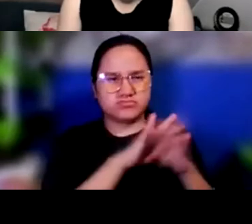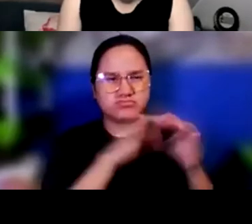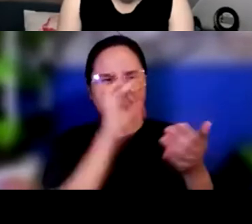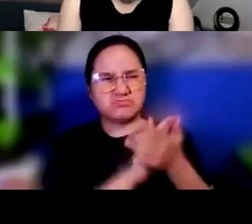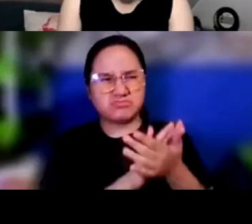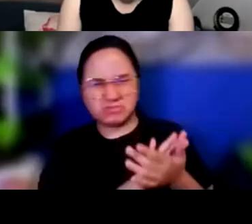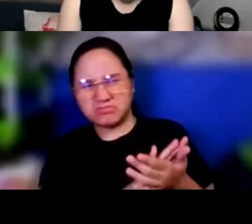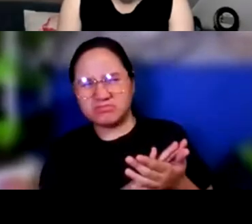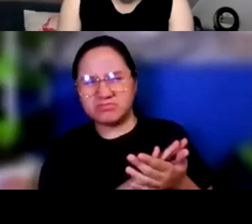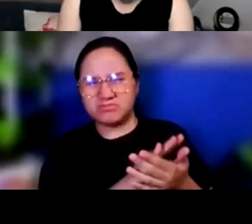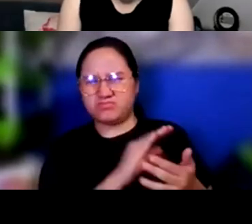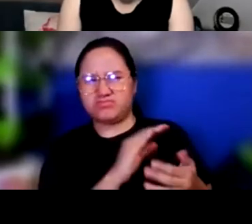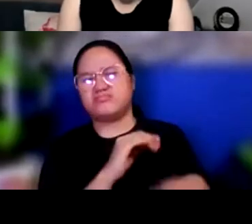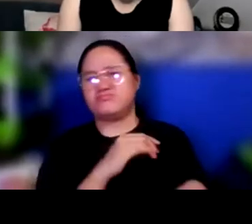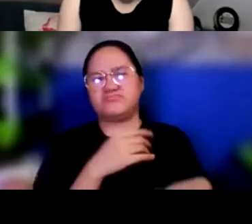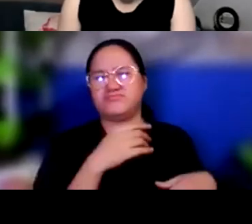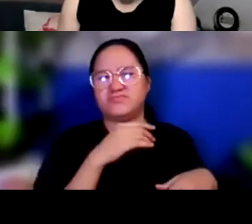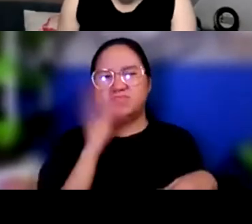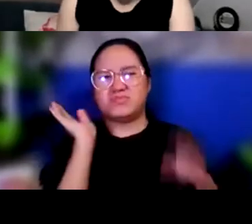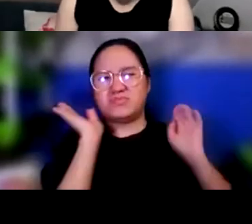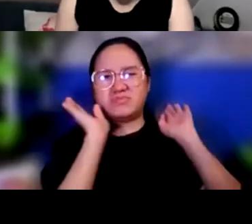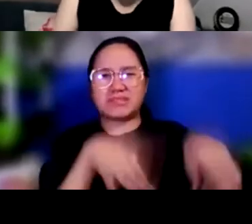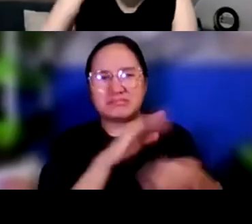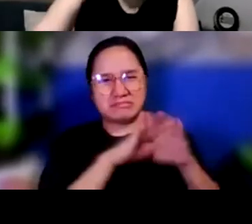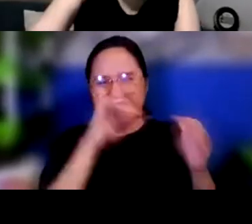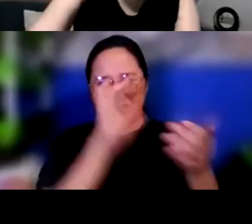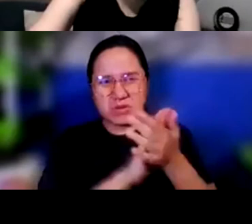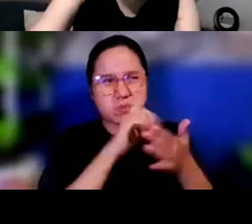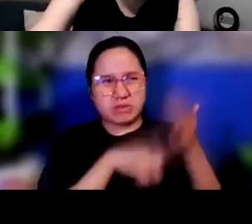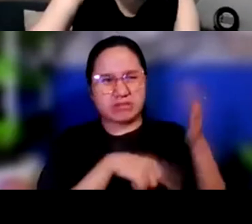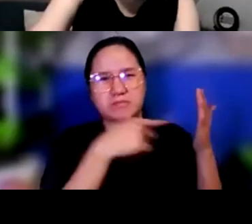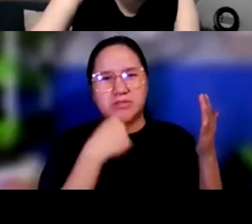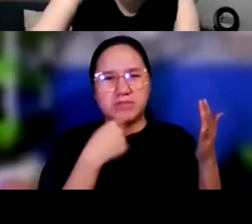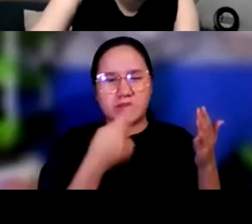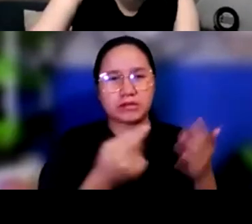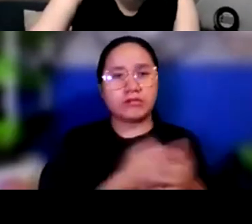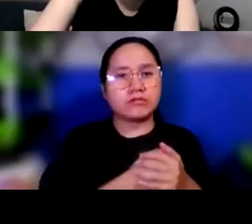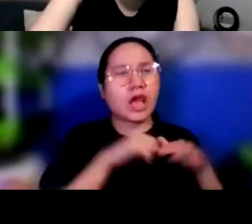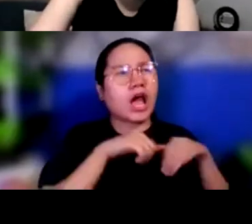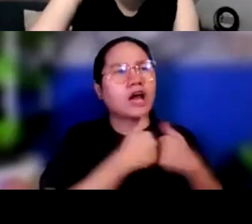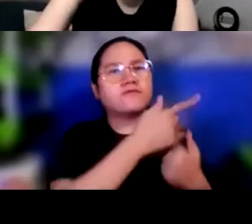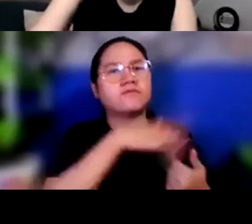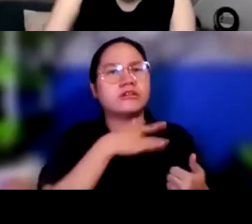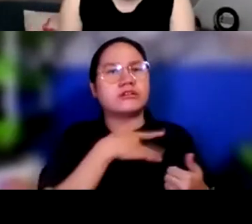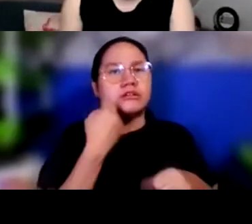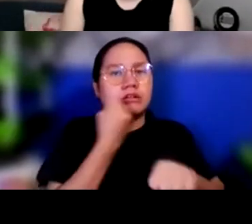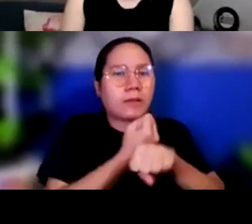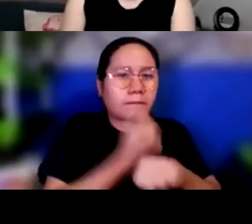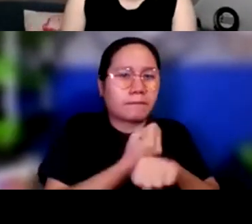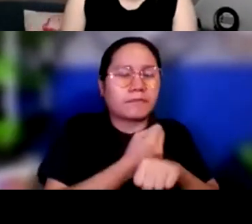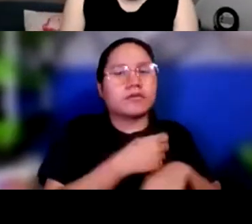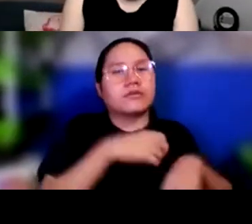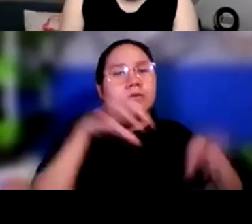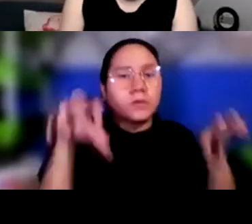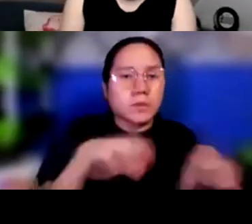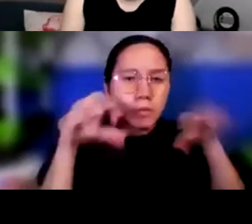but parang they're very, parang I am quite suspicious of this person na I don't trust the person. How do